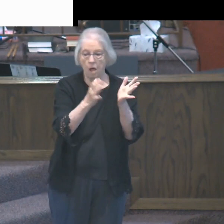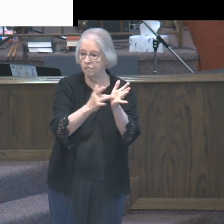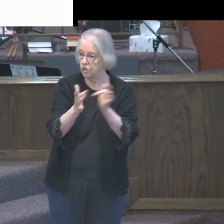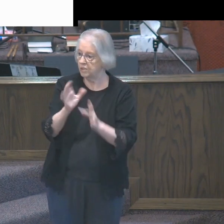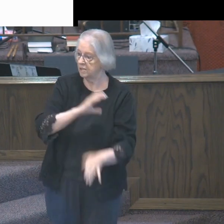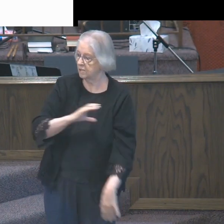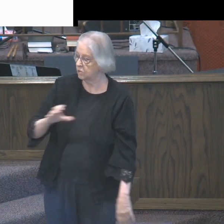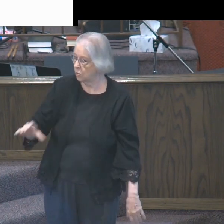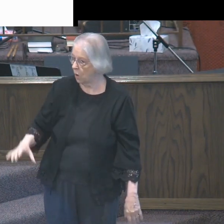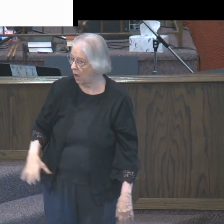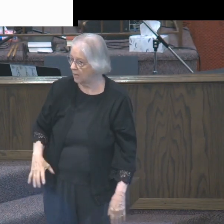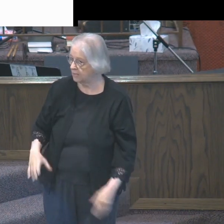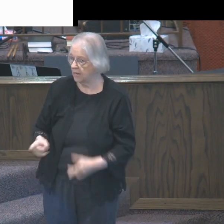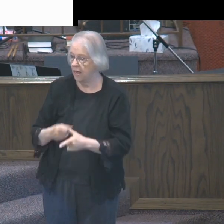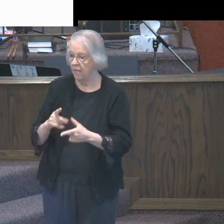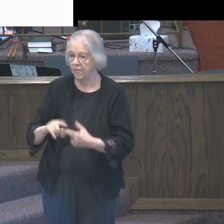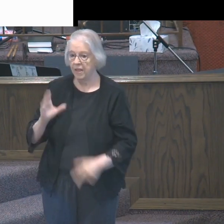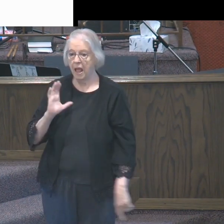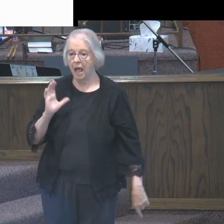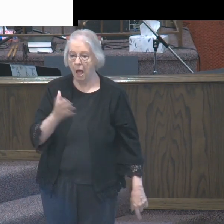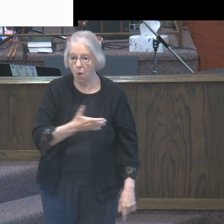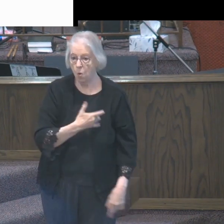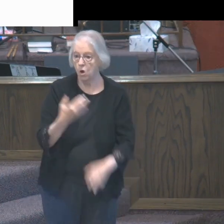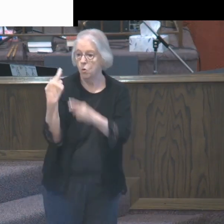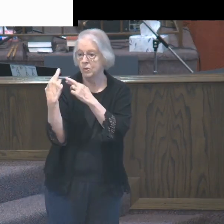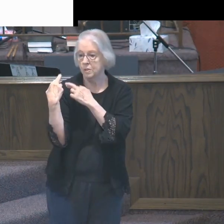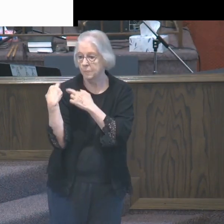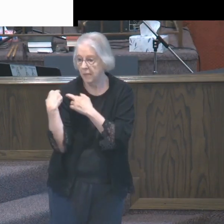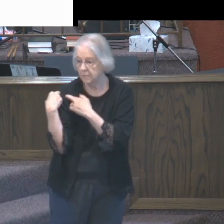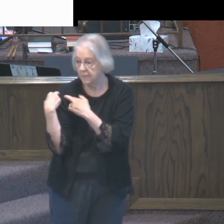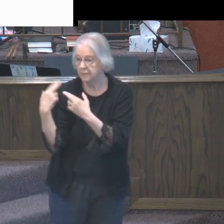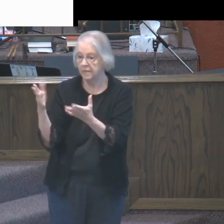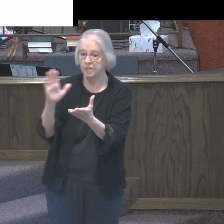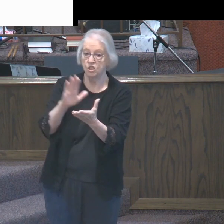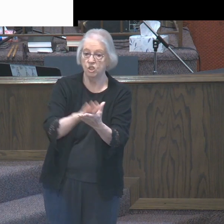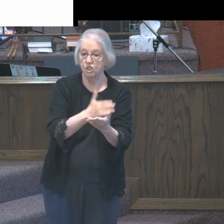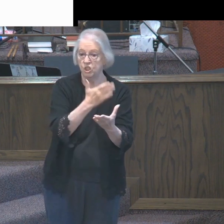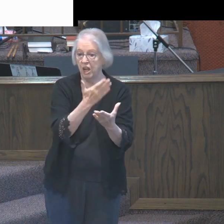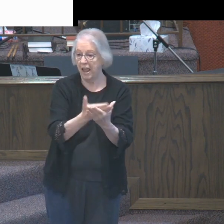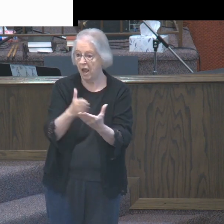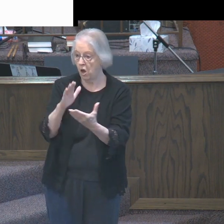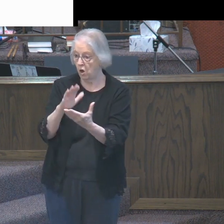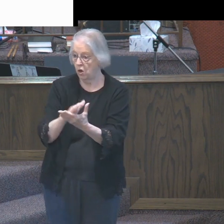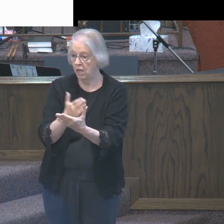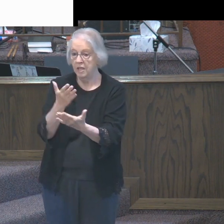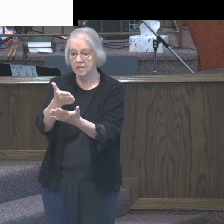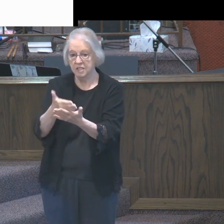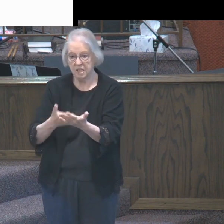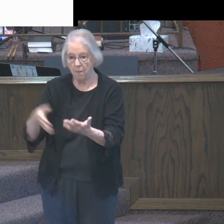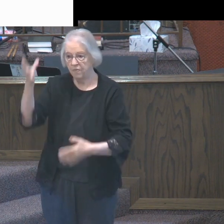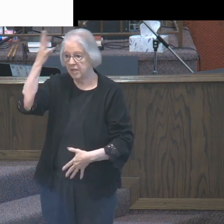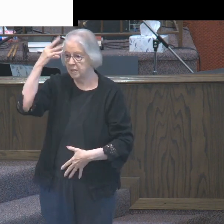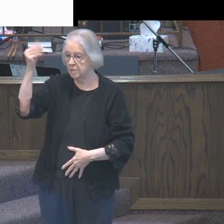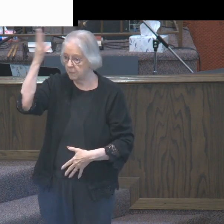if we want to just talk about God being loving and God being forgiving as it relates to the gospel, man, that's easy. Sign me